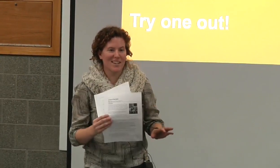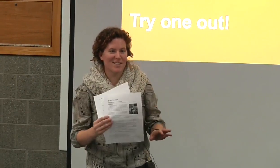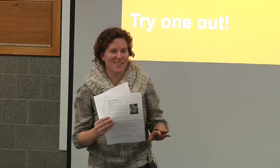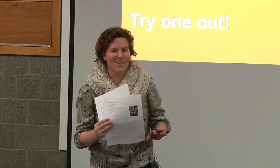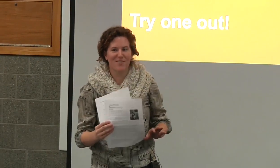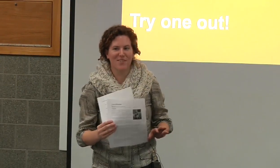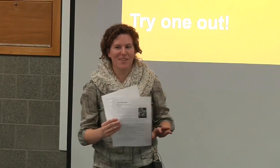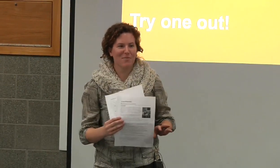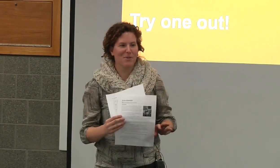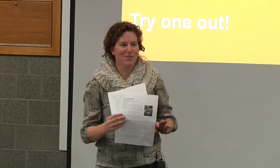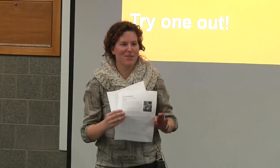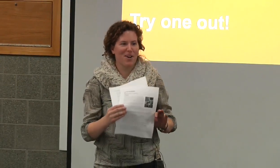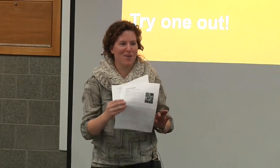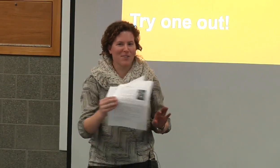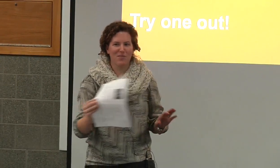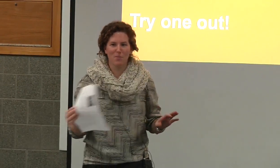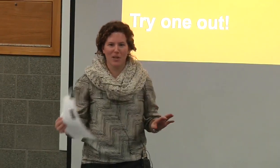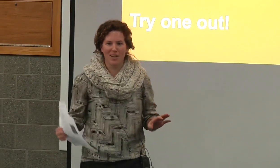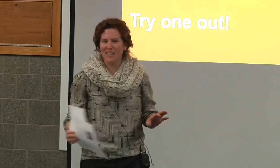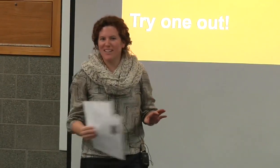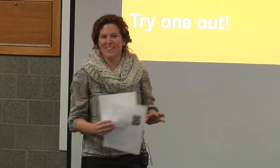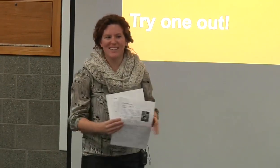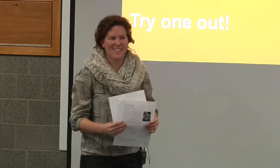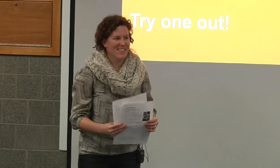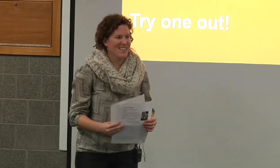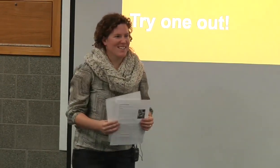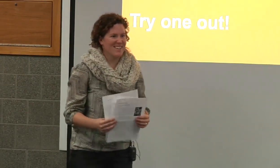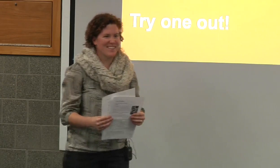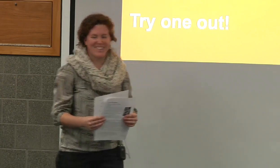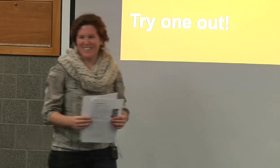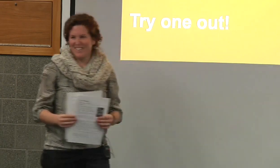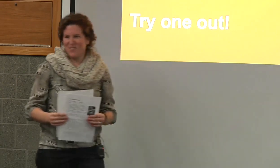Okay, so like 10 seconds left, and then we'll talk with everybody.